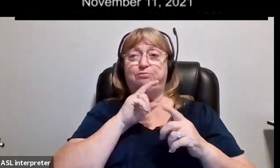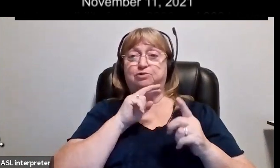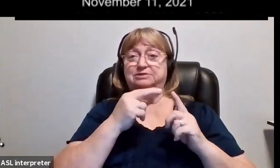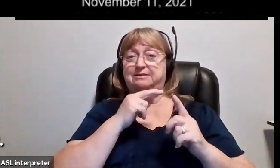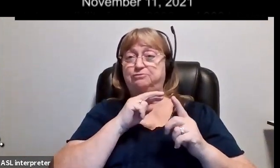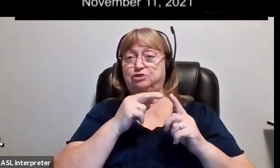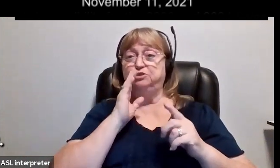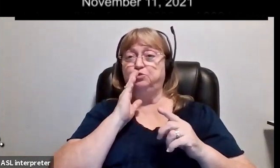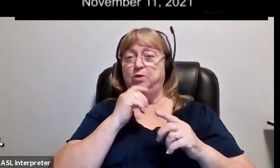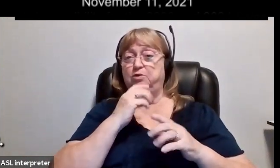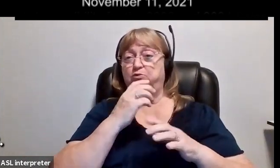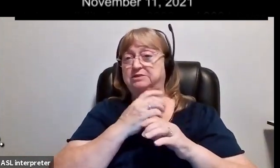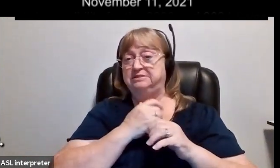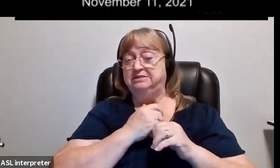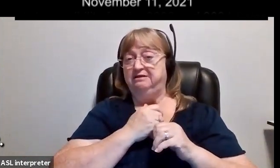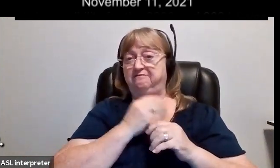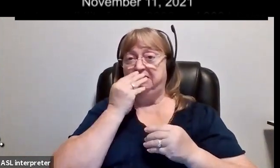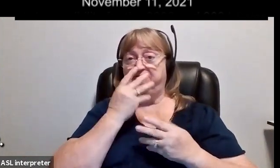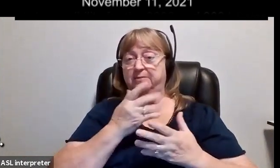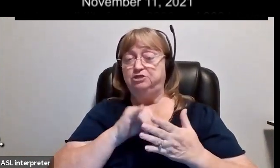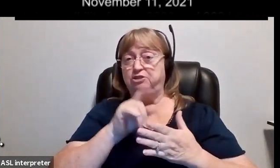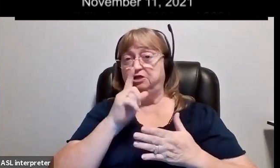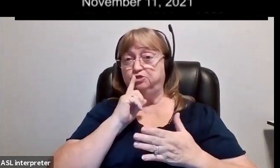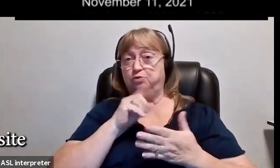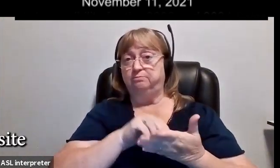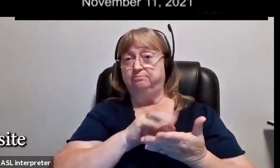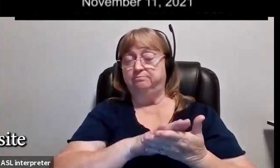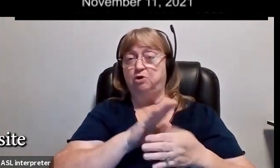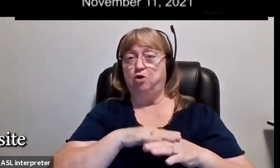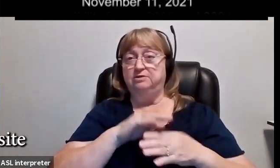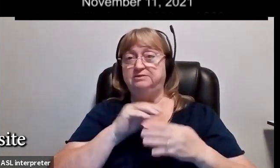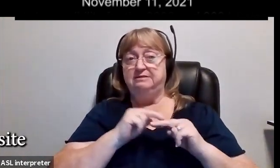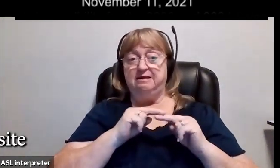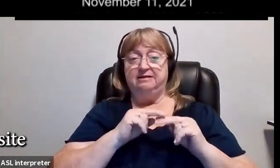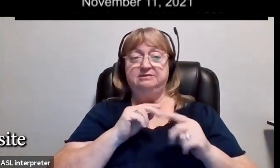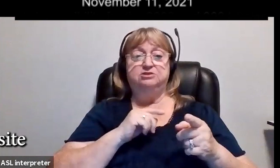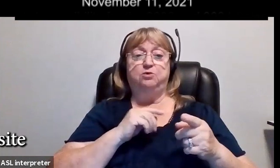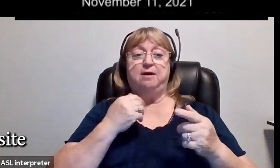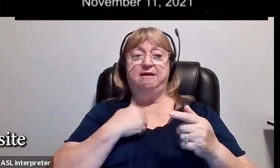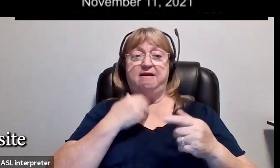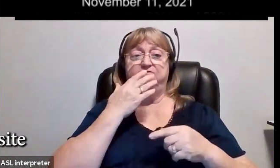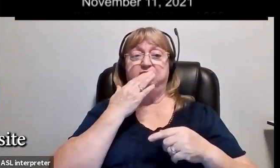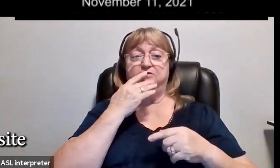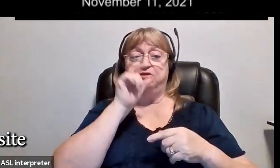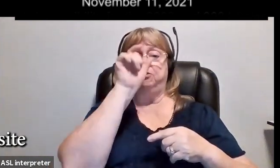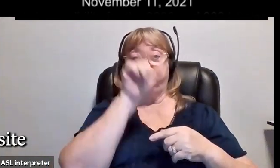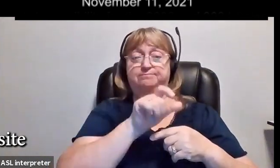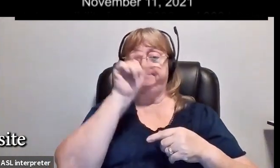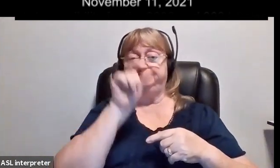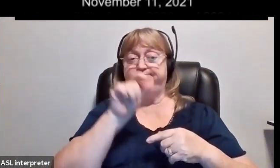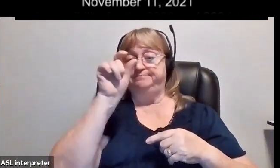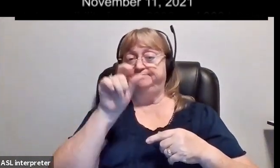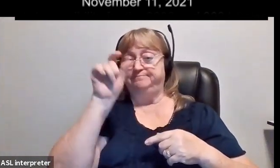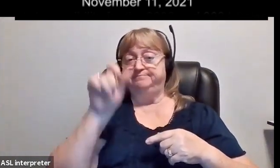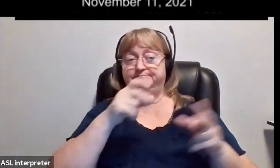perceptions will receive the information that you're putting on your slide. So up here, I have a color palette taken from a site